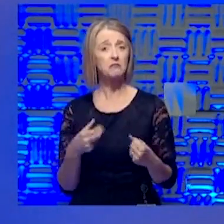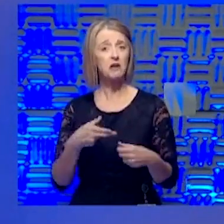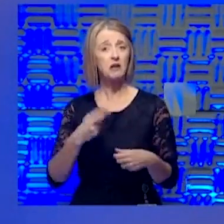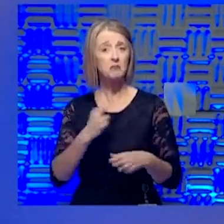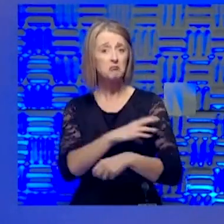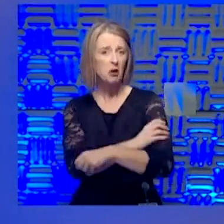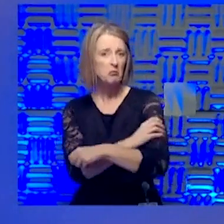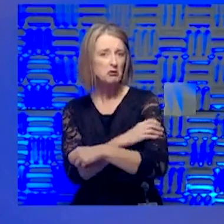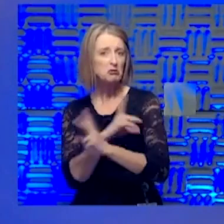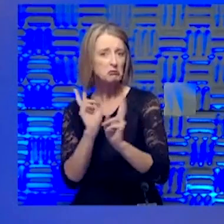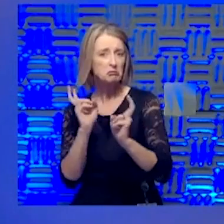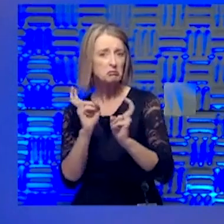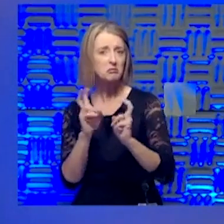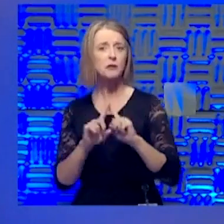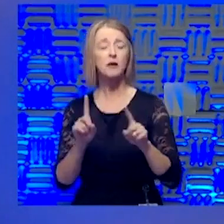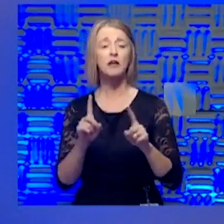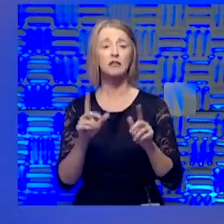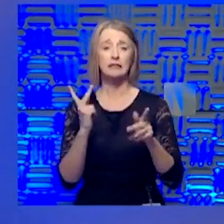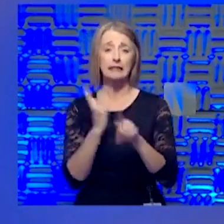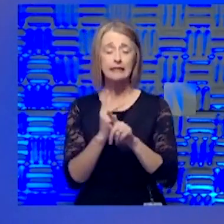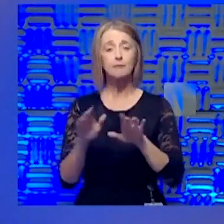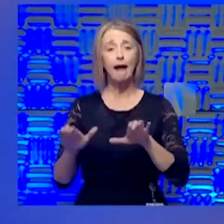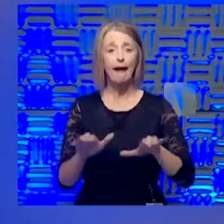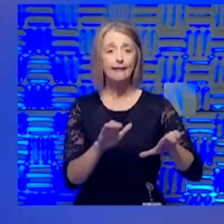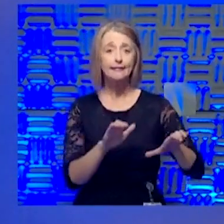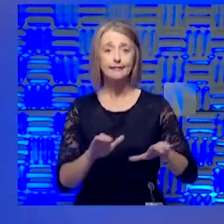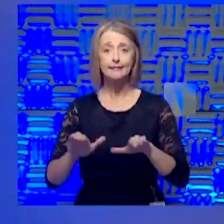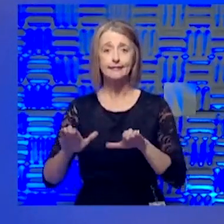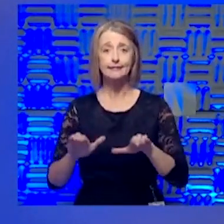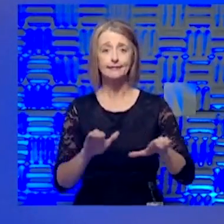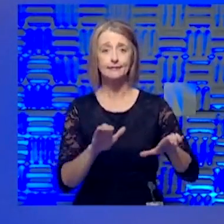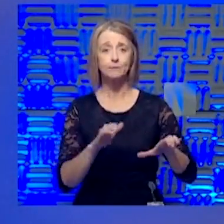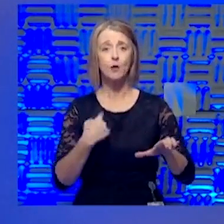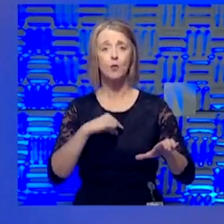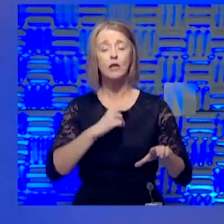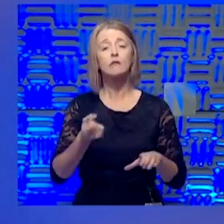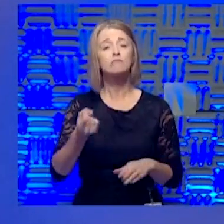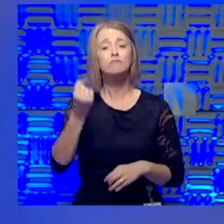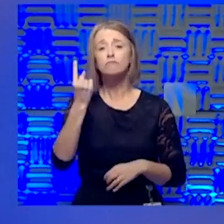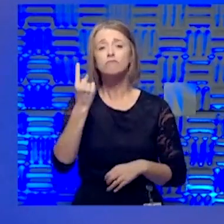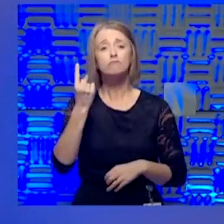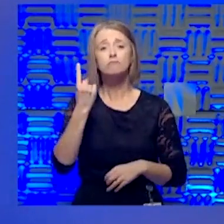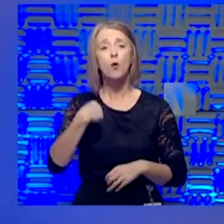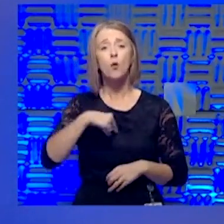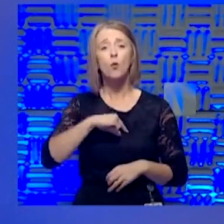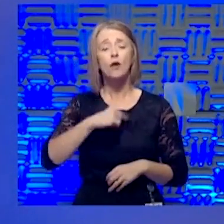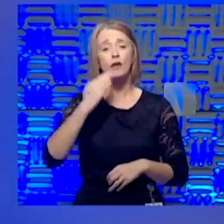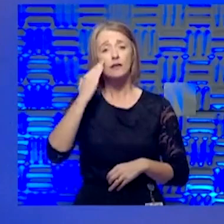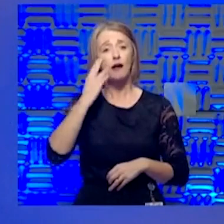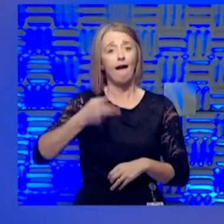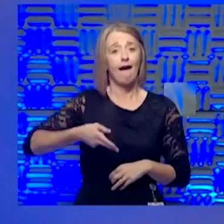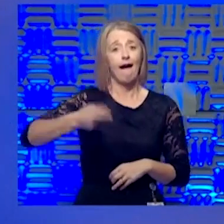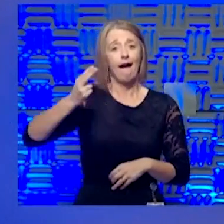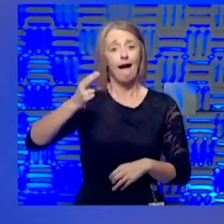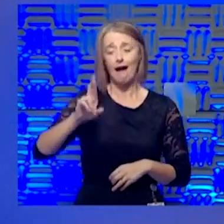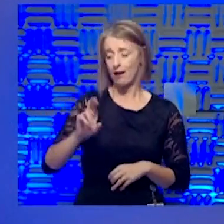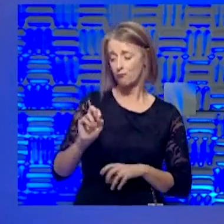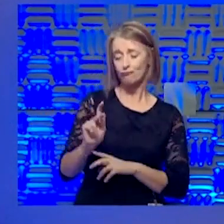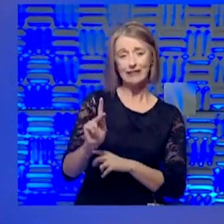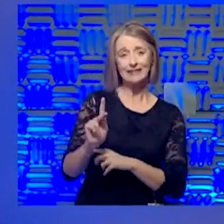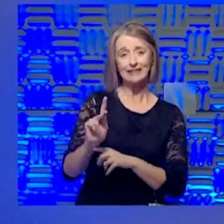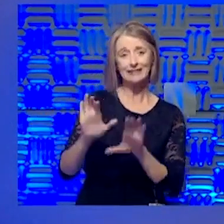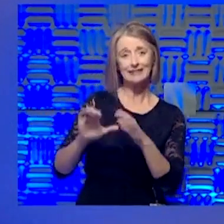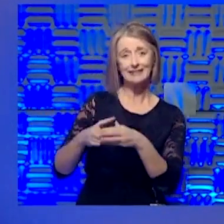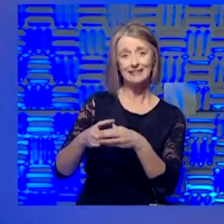but try to stay active. But we understand, even though we may not be in that higher risk